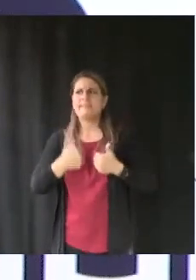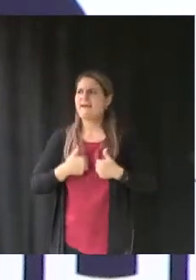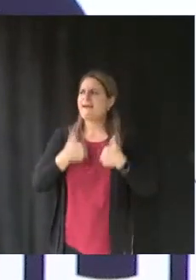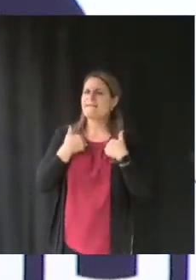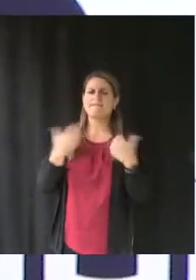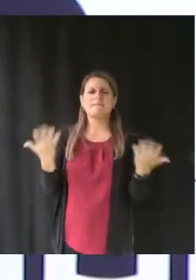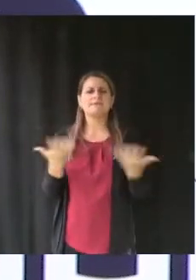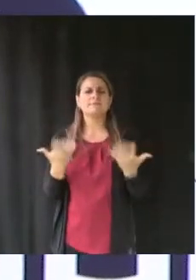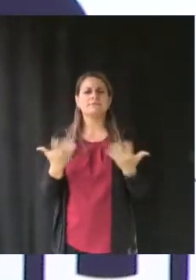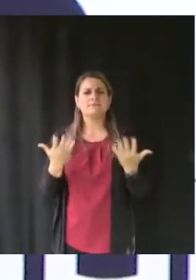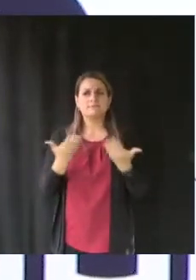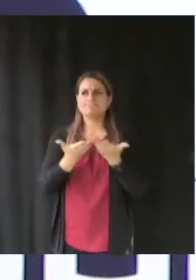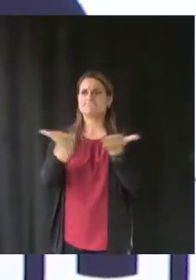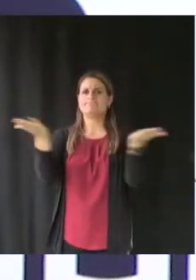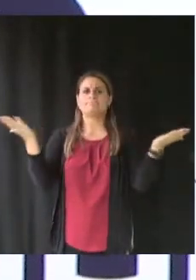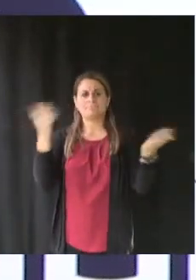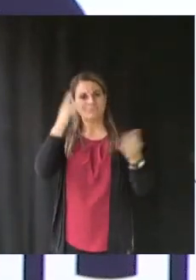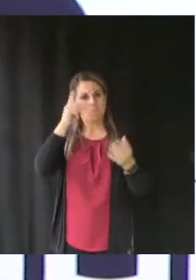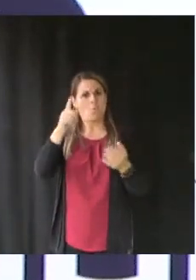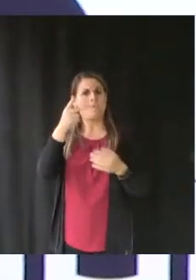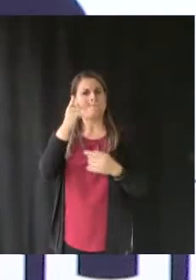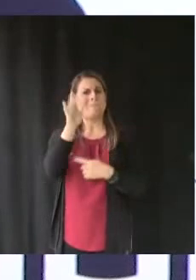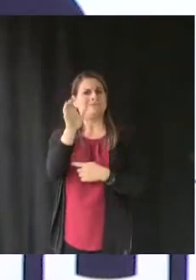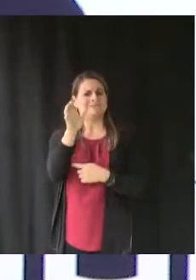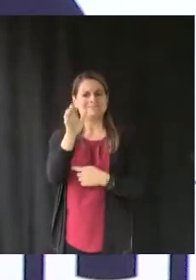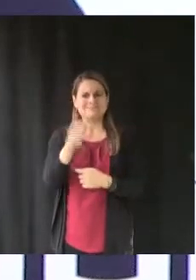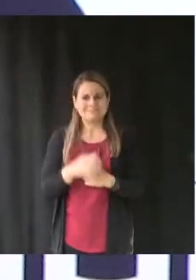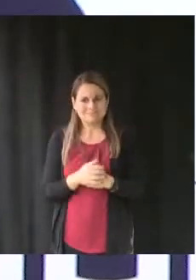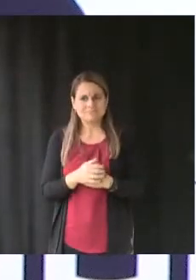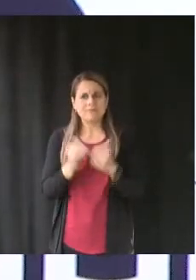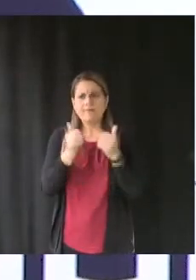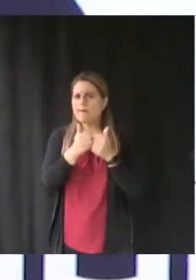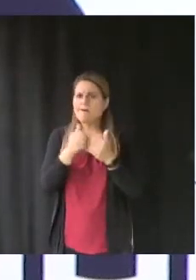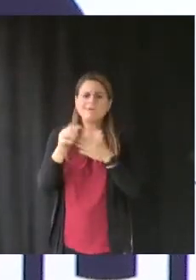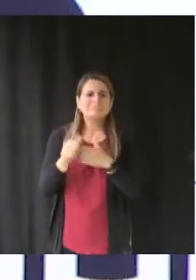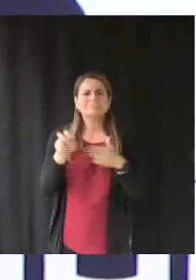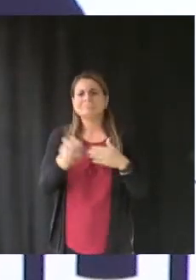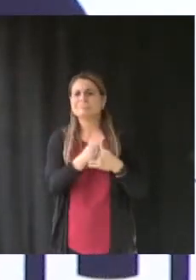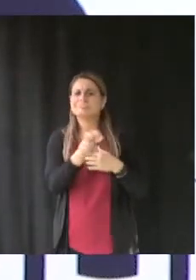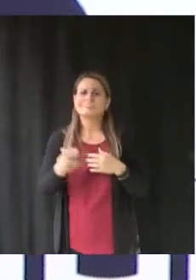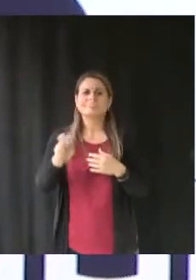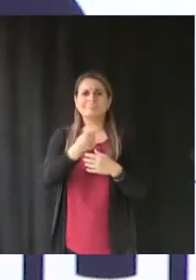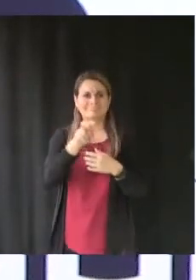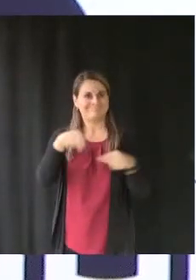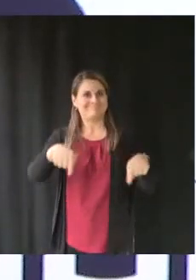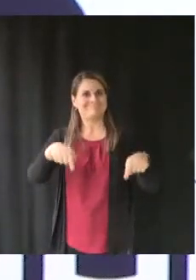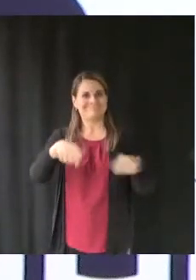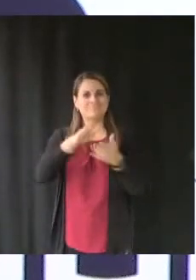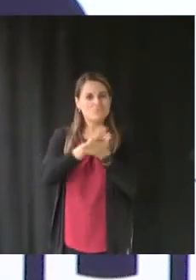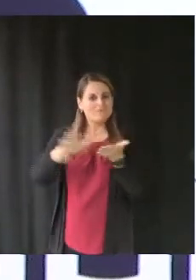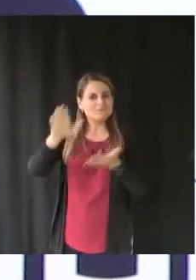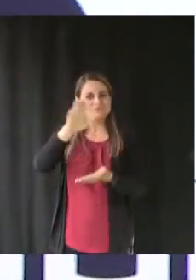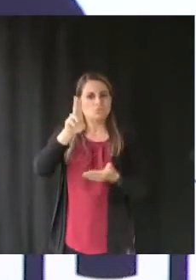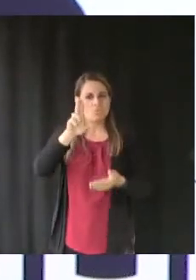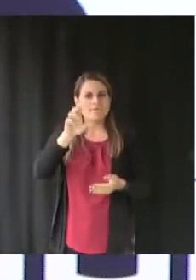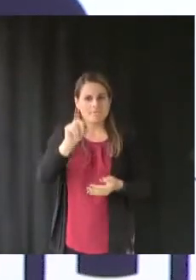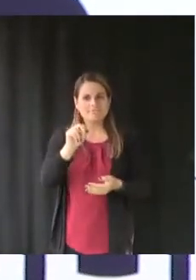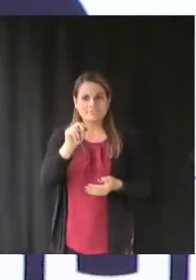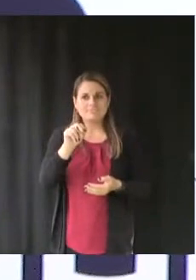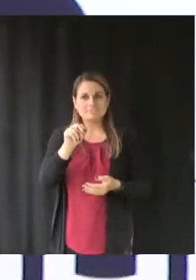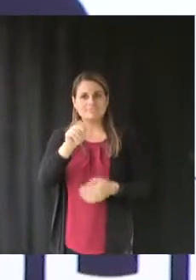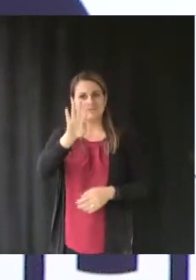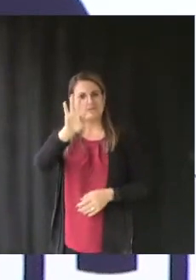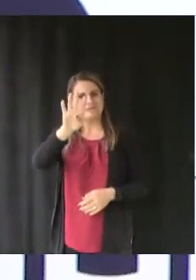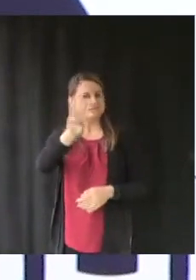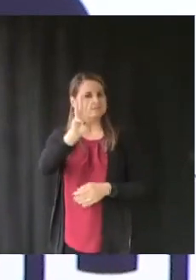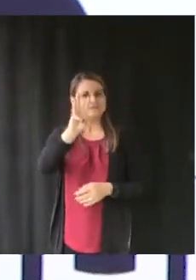would eventually bring him to our spectacular campus as the 46th President of the United States. That is an